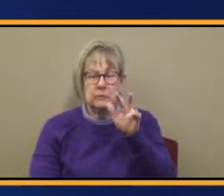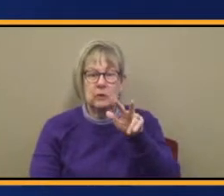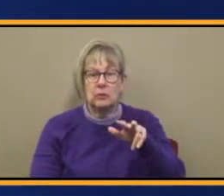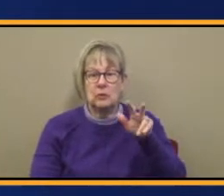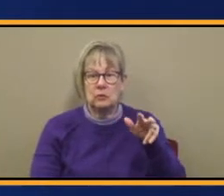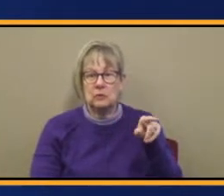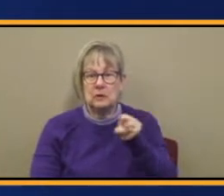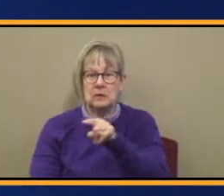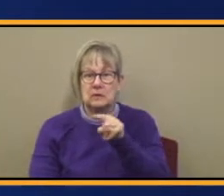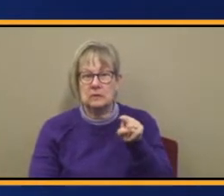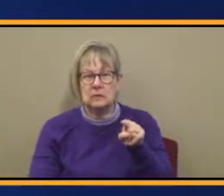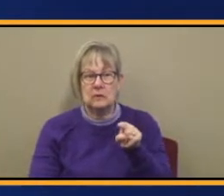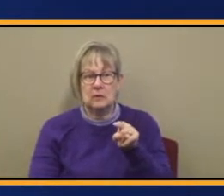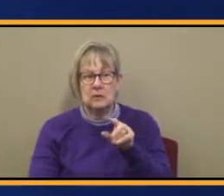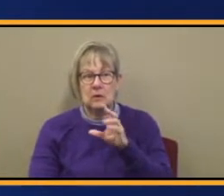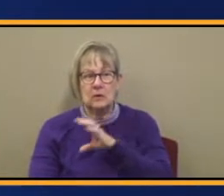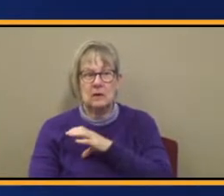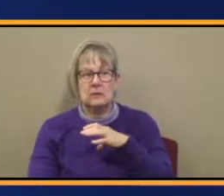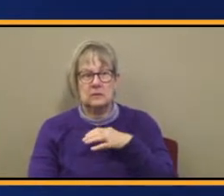33 are council items.